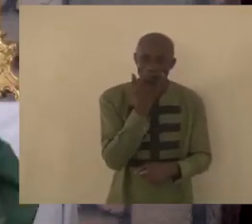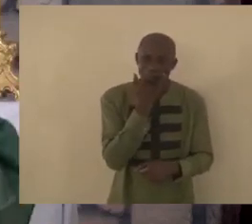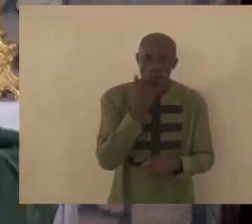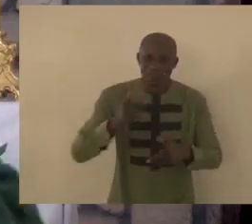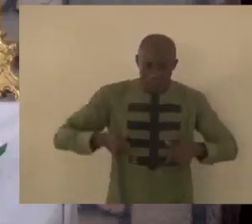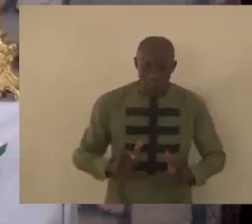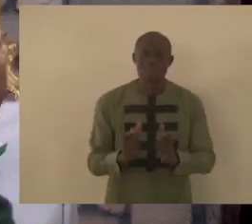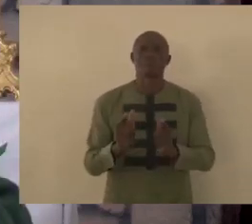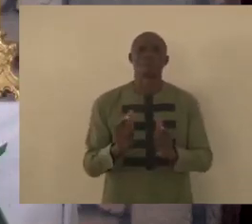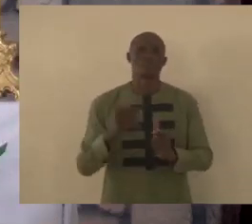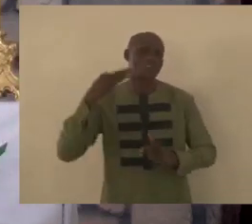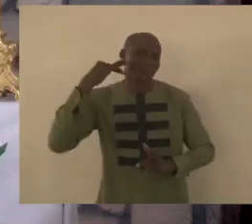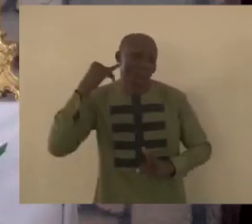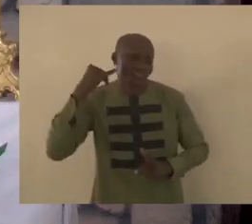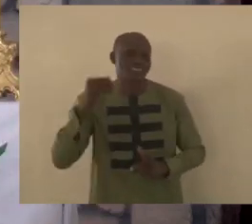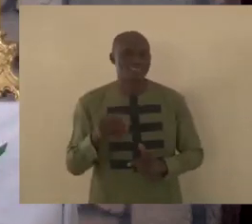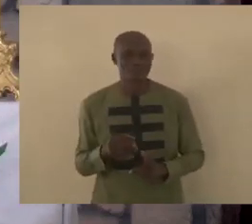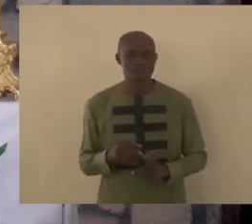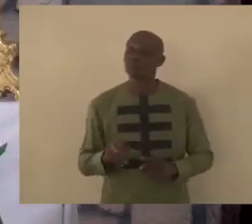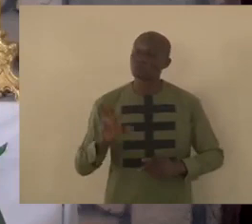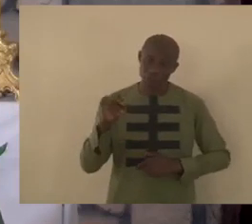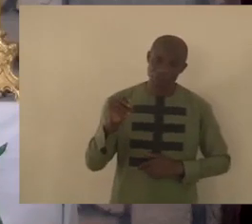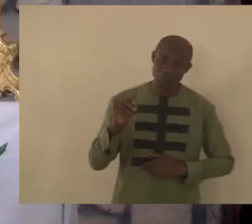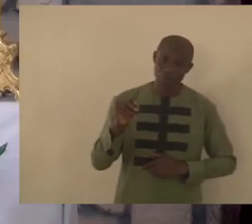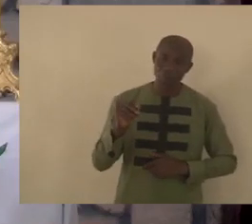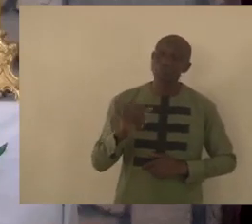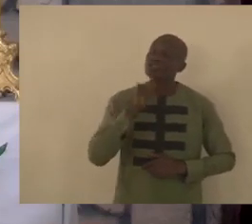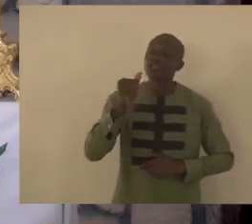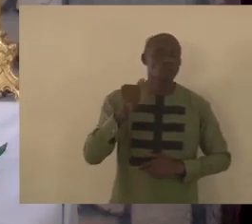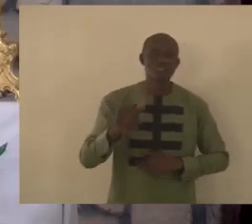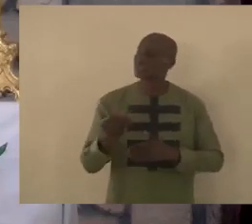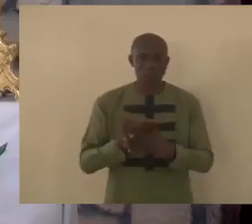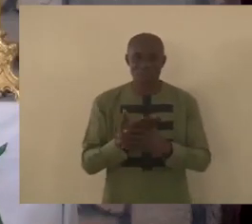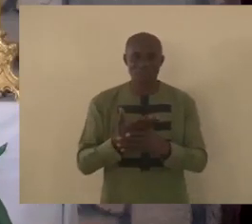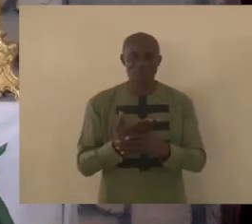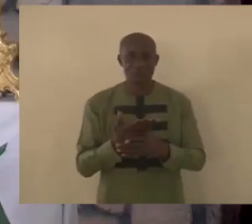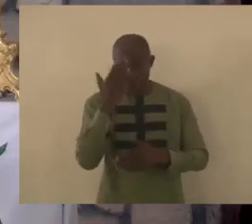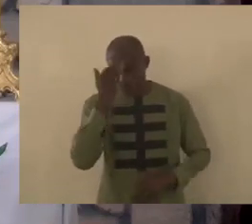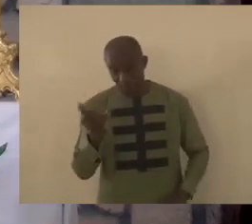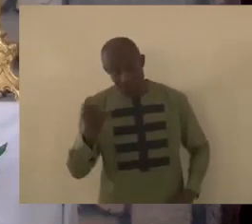I was saying something. Let me color it a little bit so that you accept. No. He left them to go. Why?